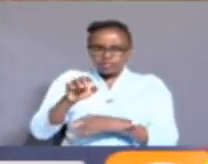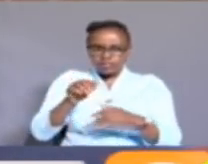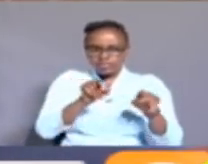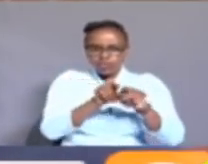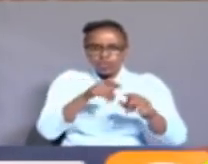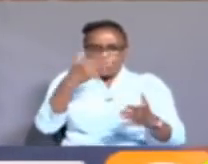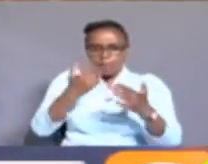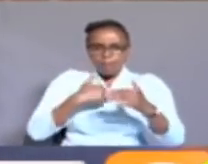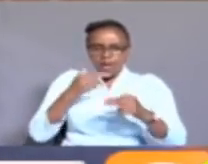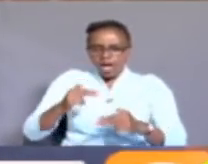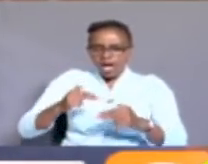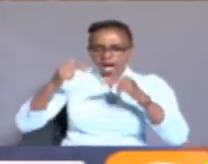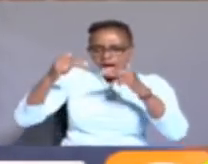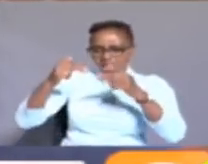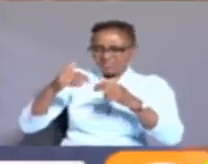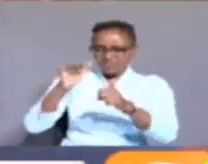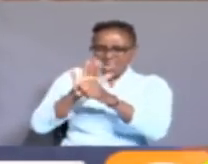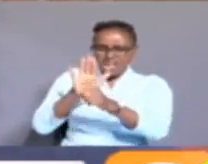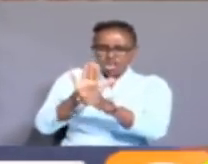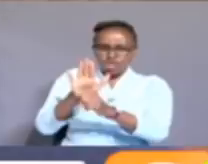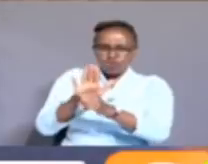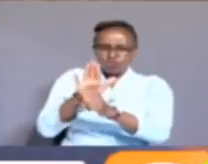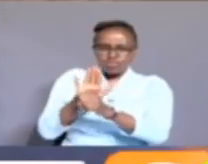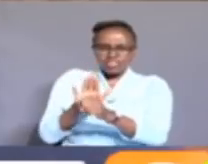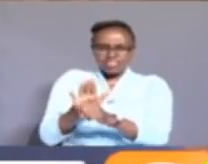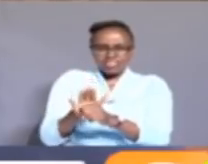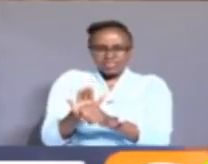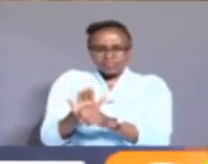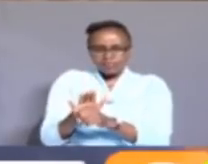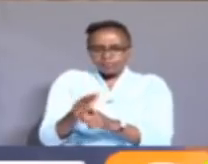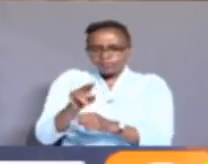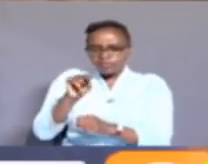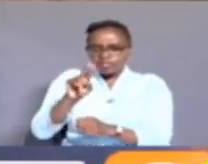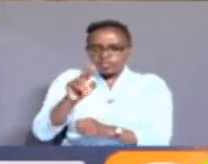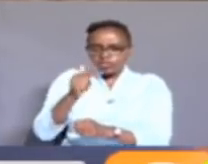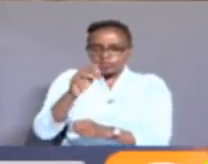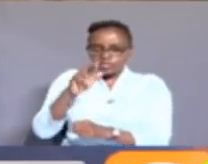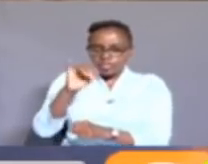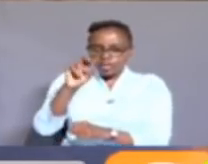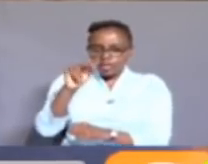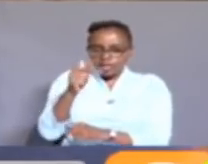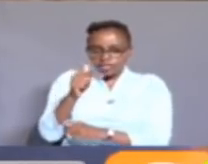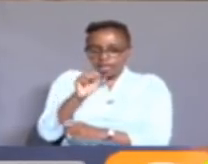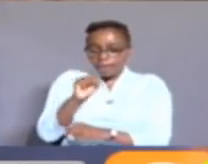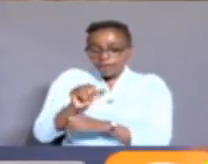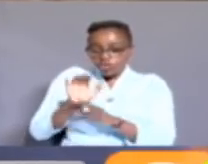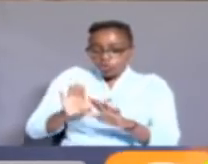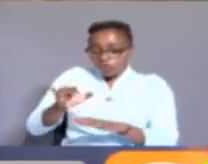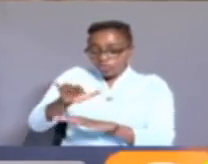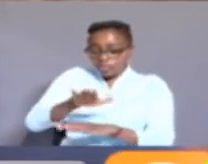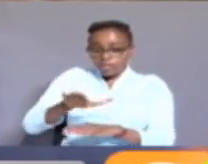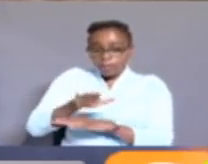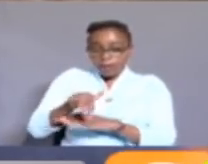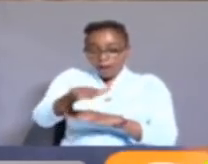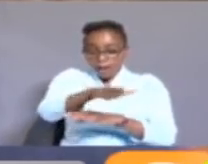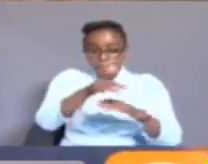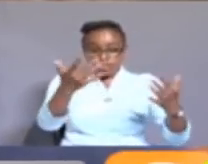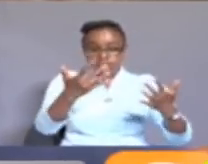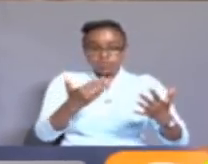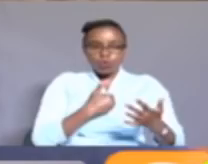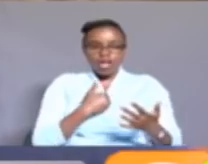there could be a higher concentration of nutrients. So you avoid such places. You avoid places